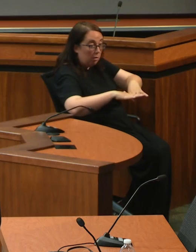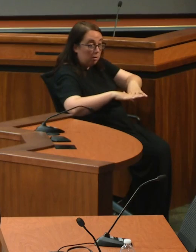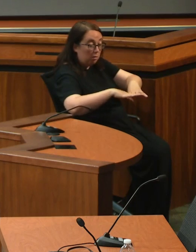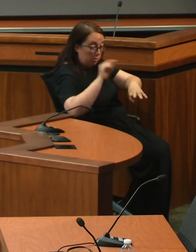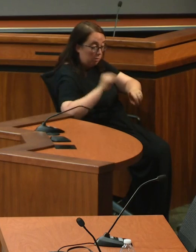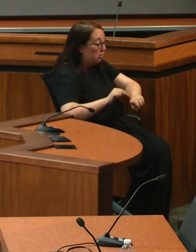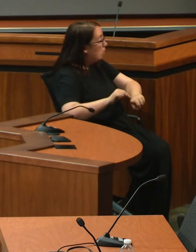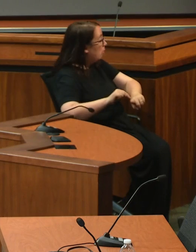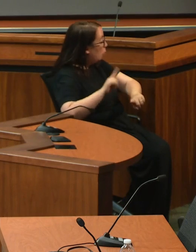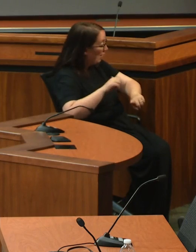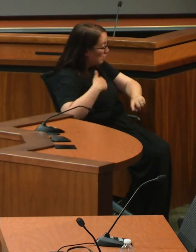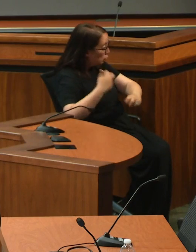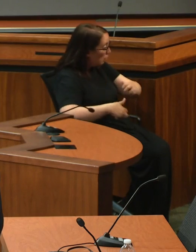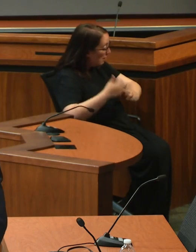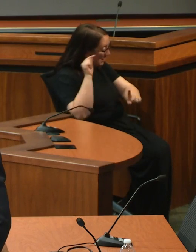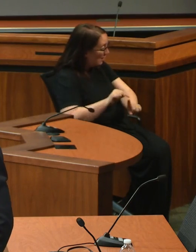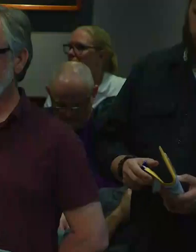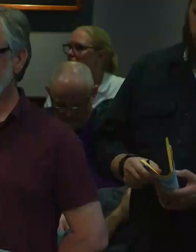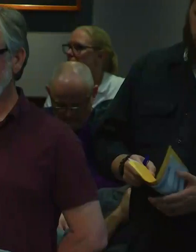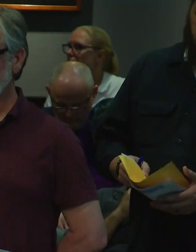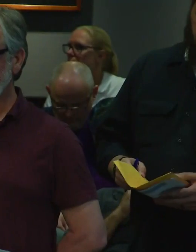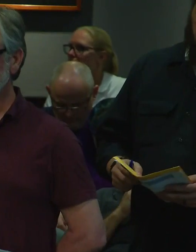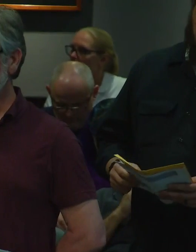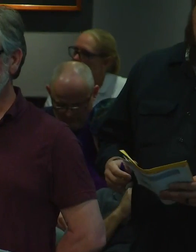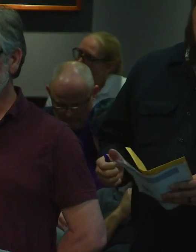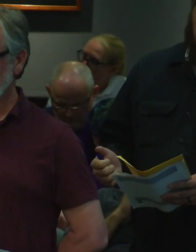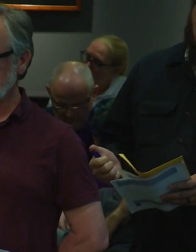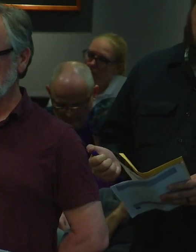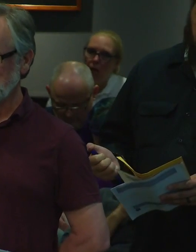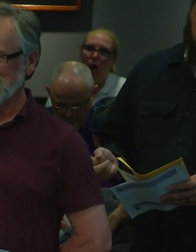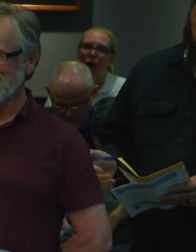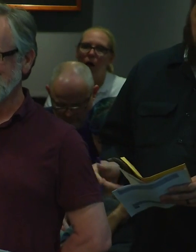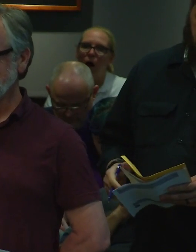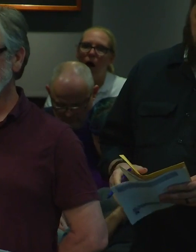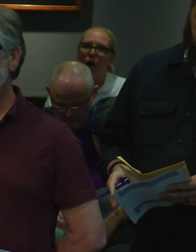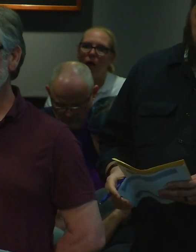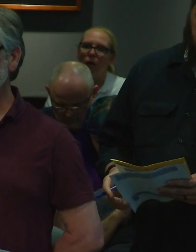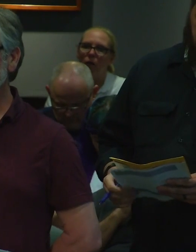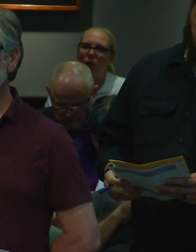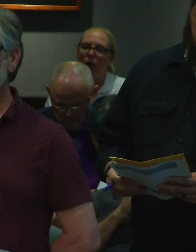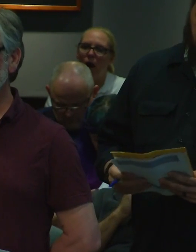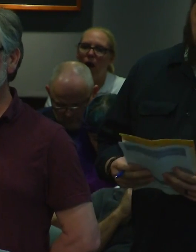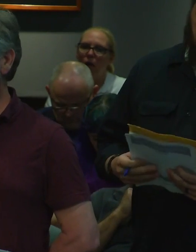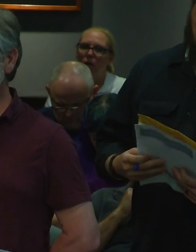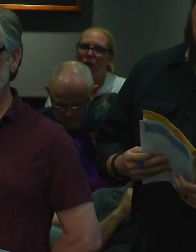the Patapsco. If we increase all that flow, which makes us happy up here, I mean, does it just go across and